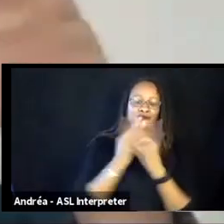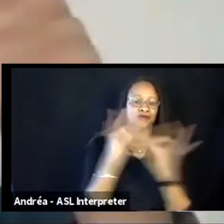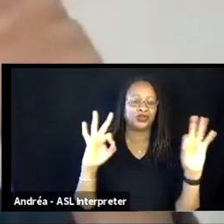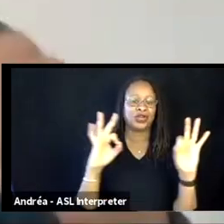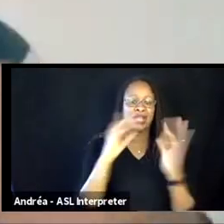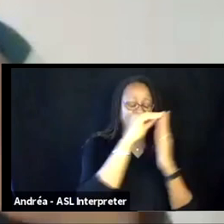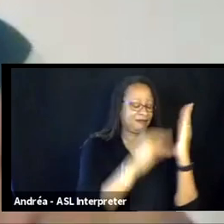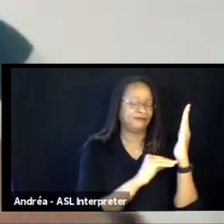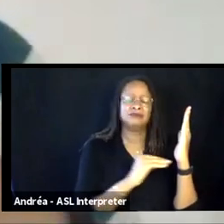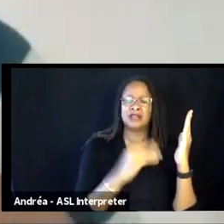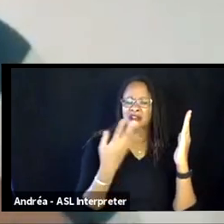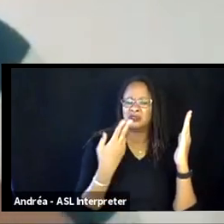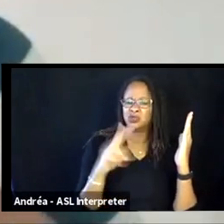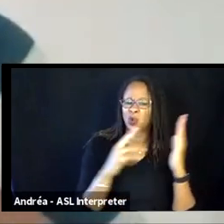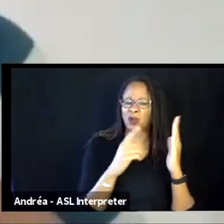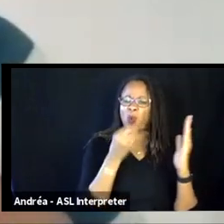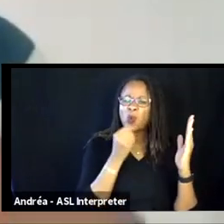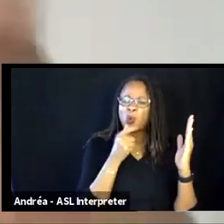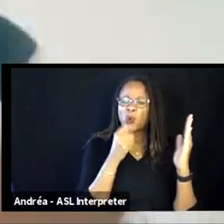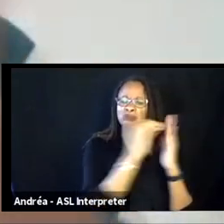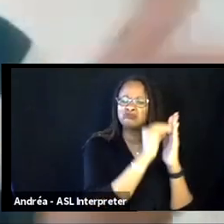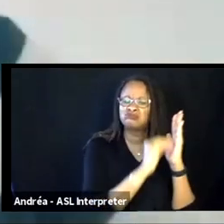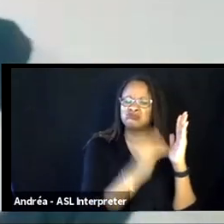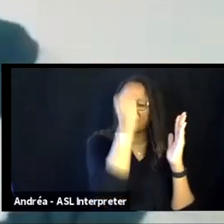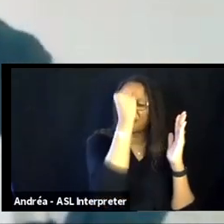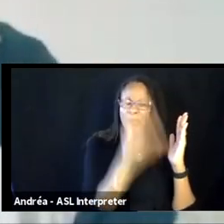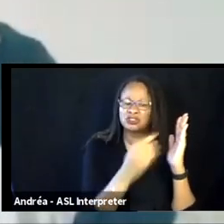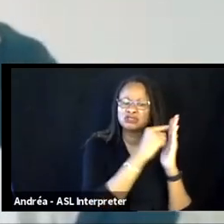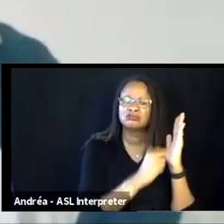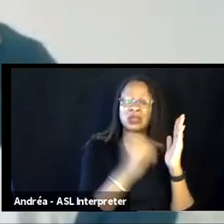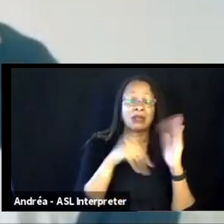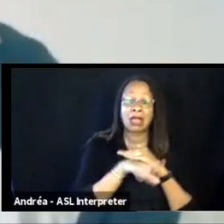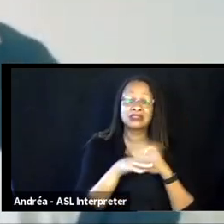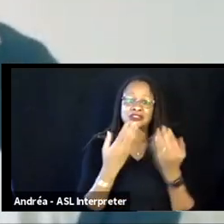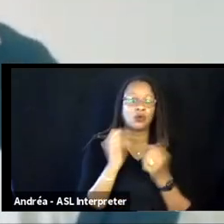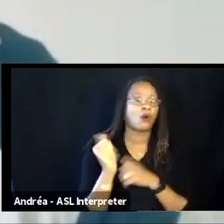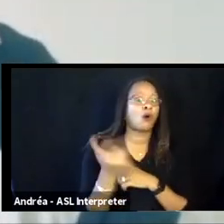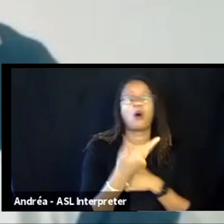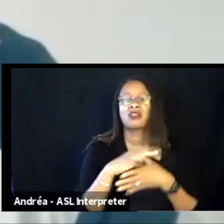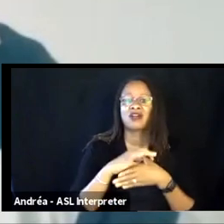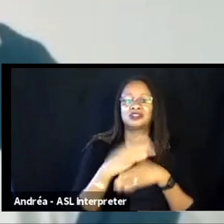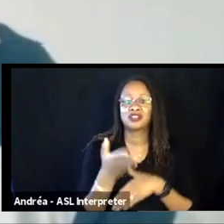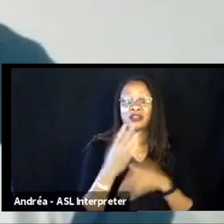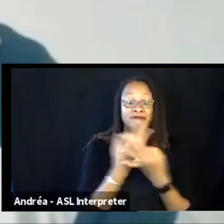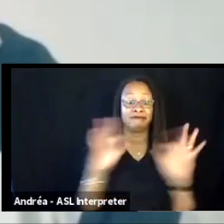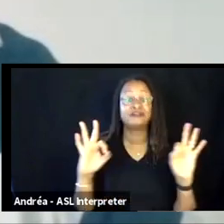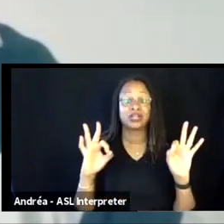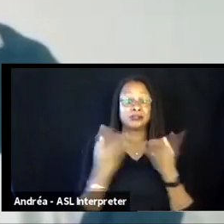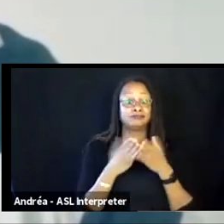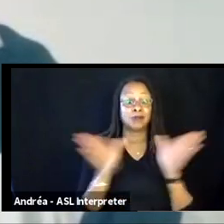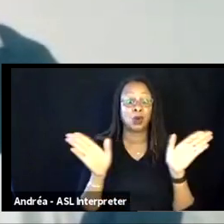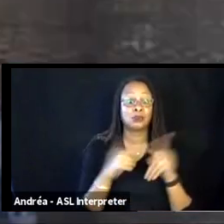fill out a really short form just saying who you are. And then, yep, you can have access to all of the content on there. It's free and open to